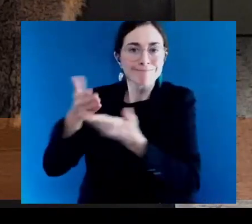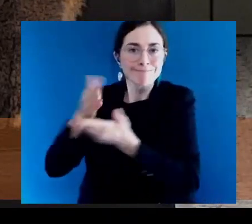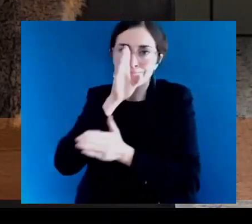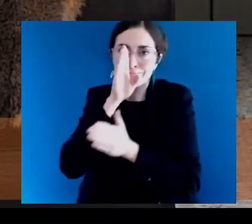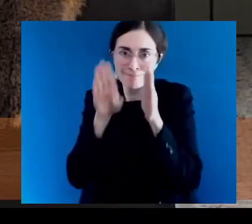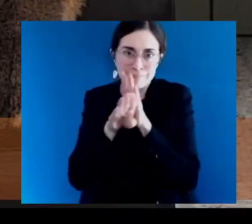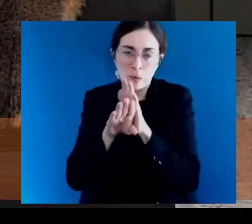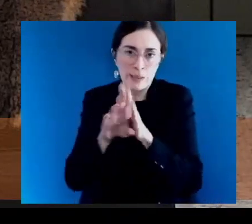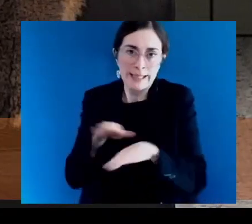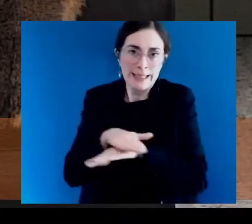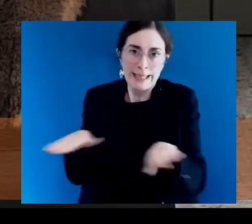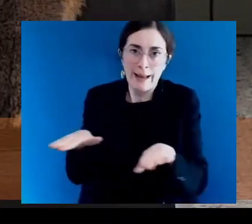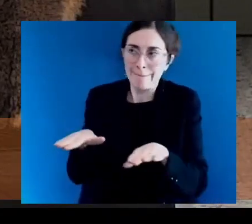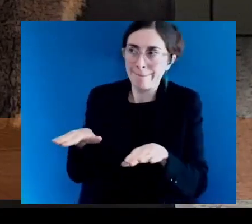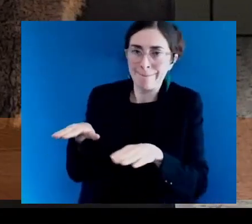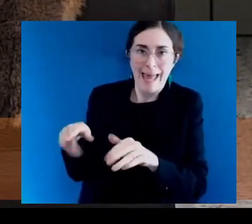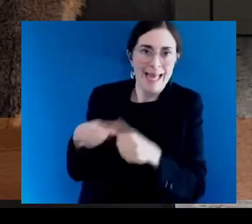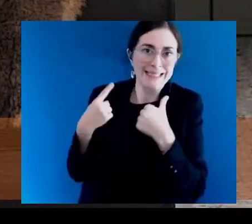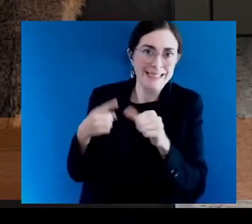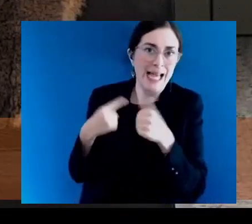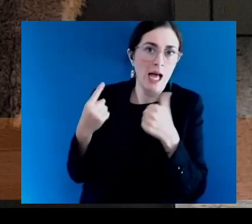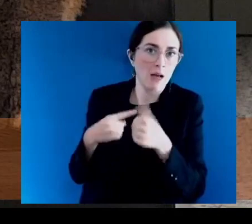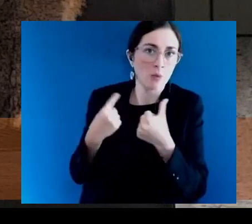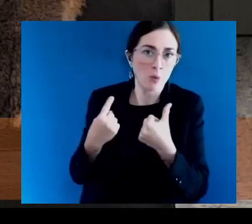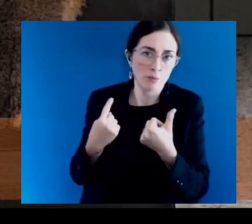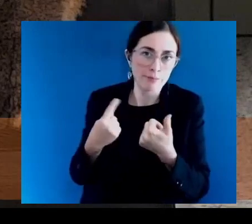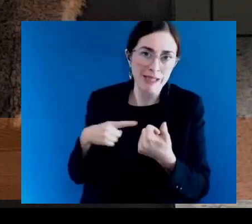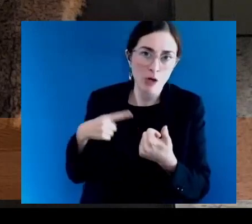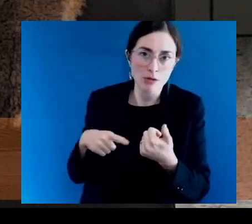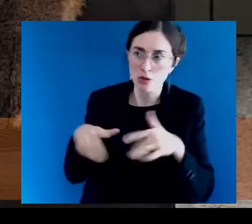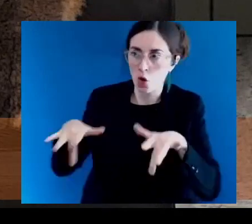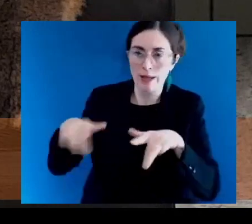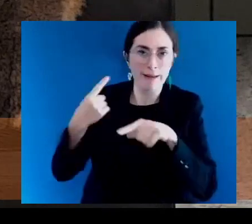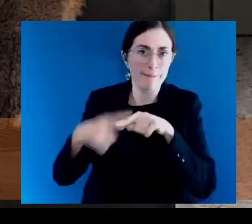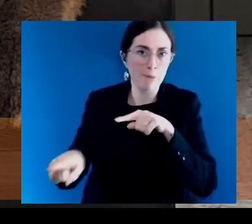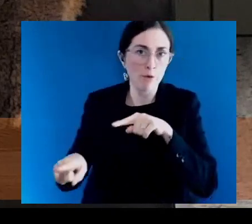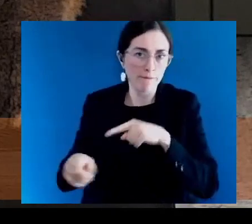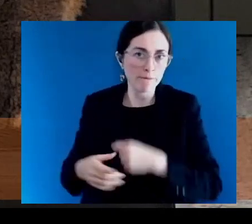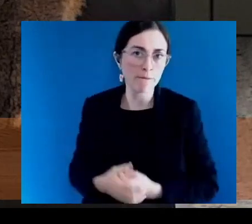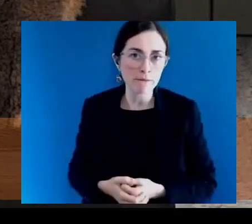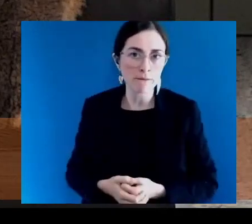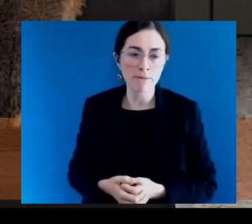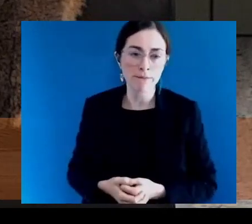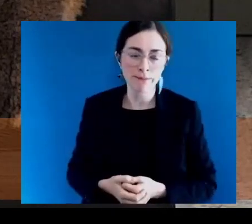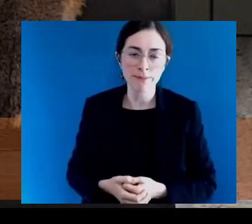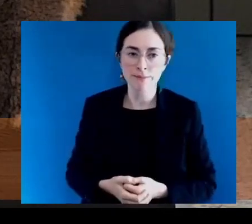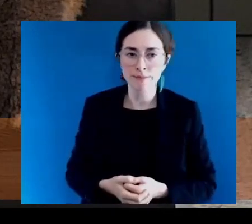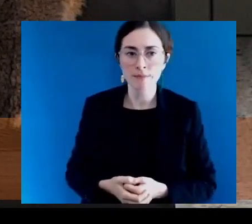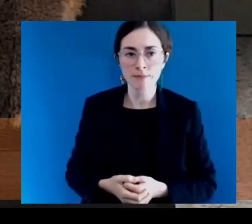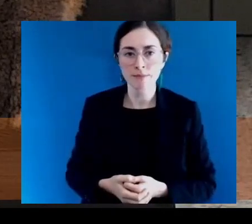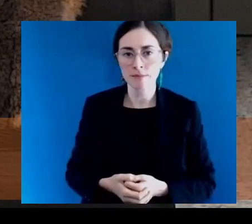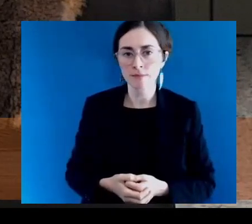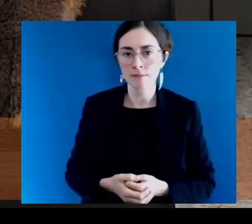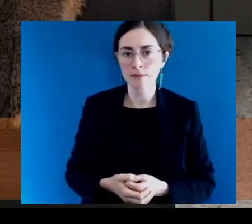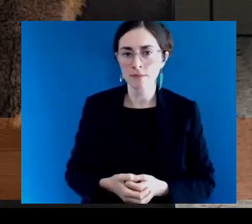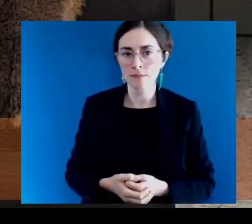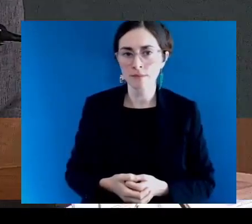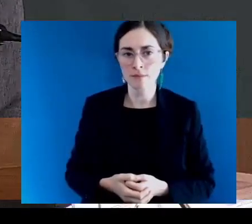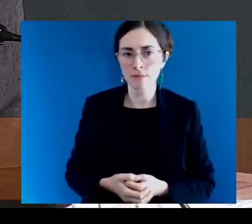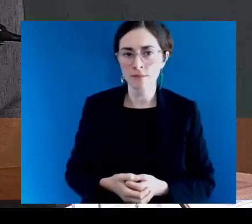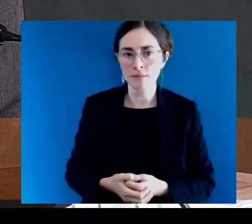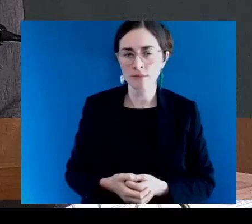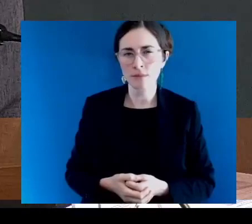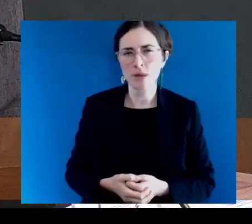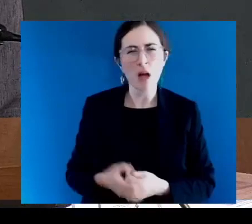the Minister directly about beyond the indication you've given. But, well, I didn't understand that to be in relation